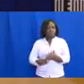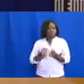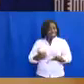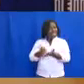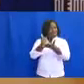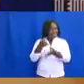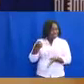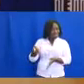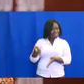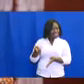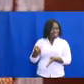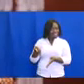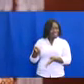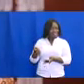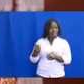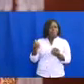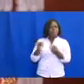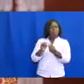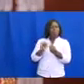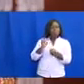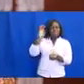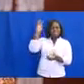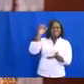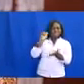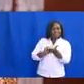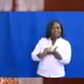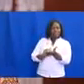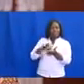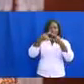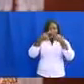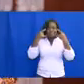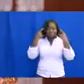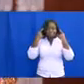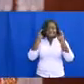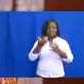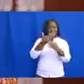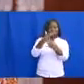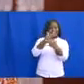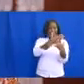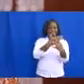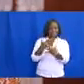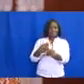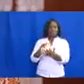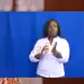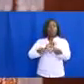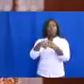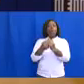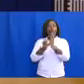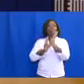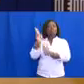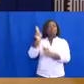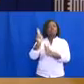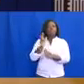Plato of 600, 10000 face masks has been distributed to the … tertiary institutions